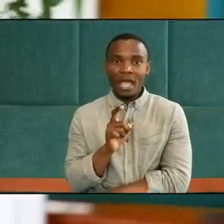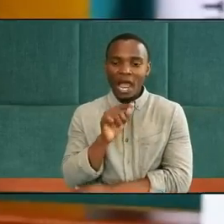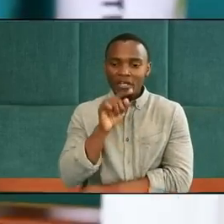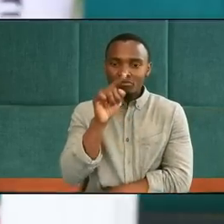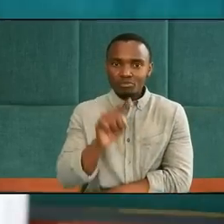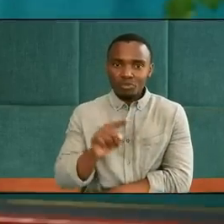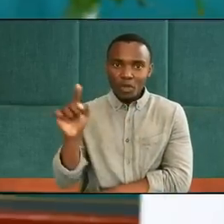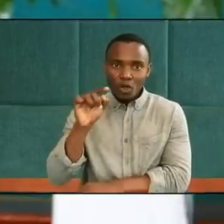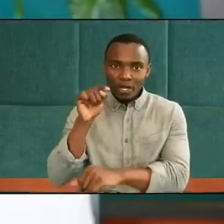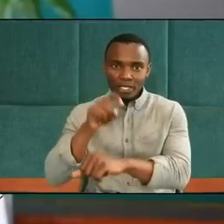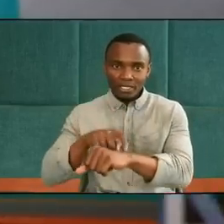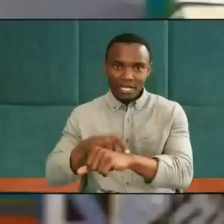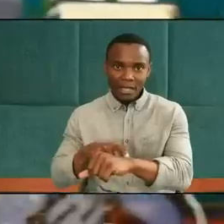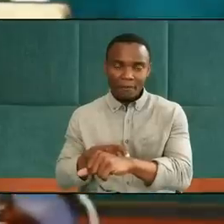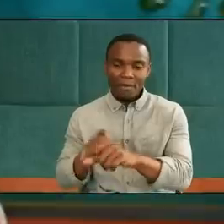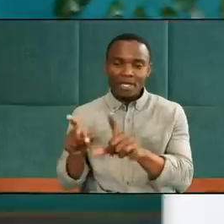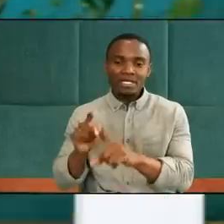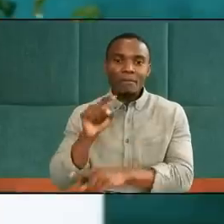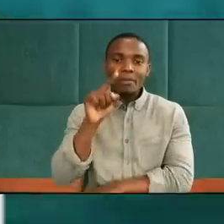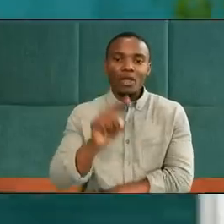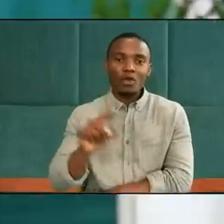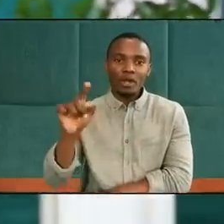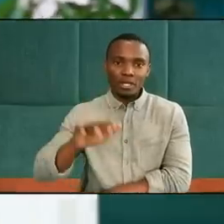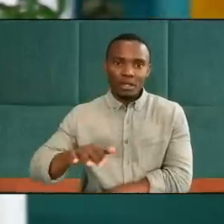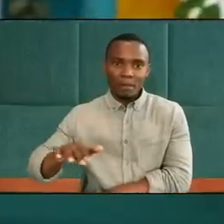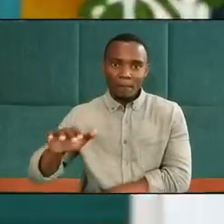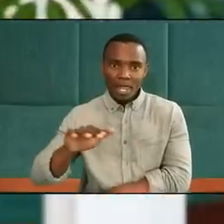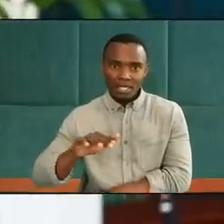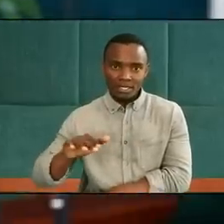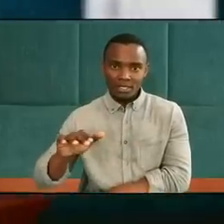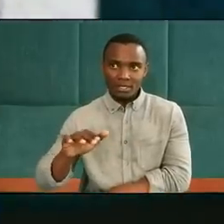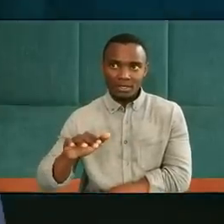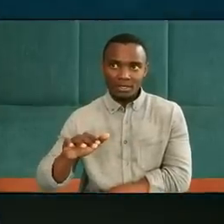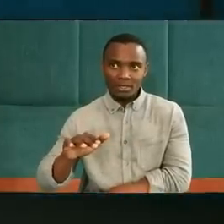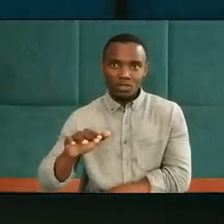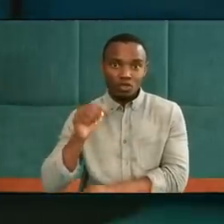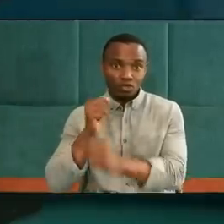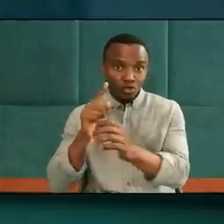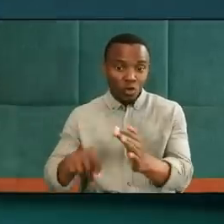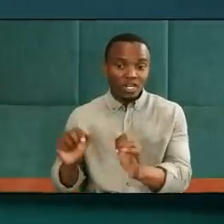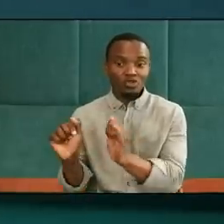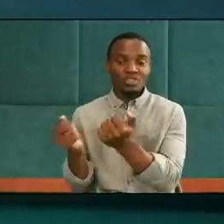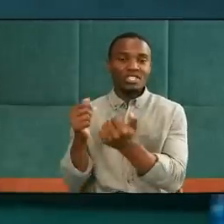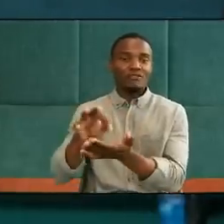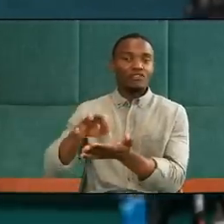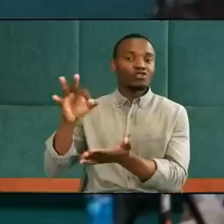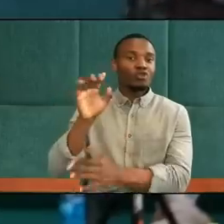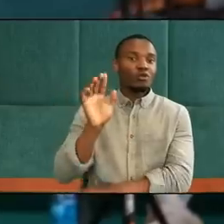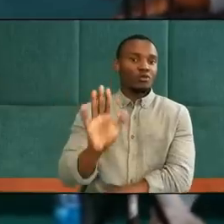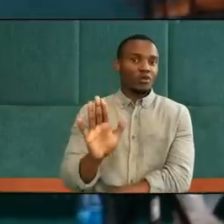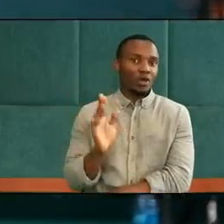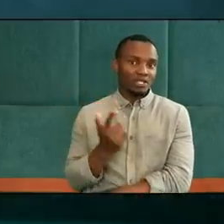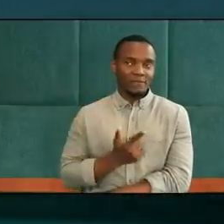time and at the right place to save your soul.